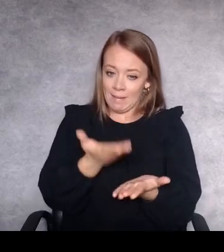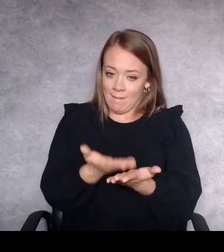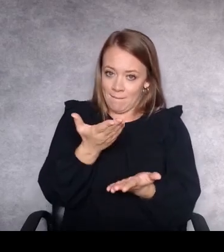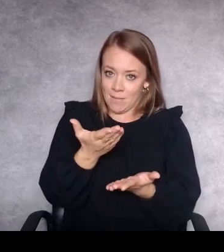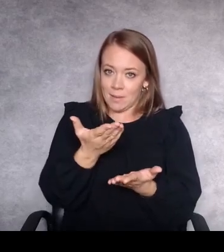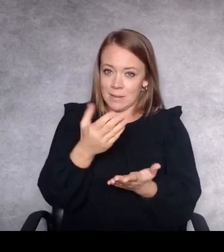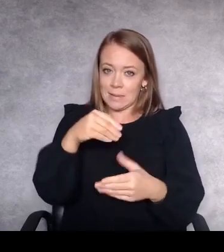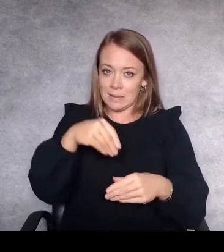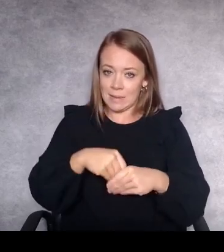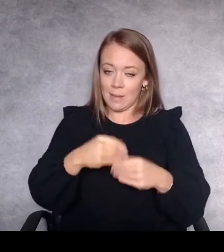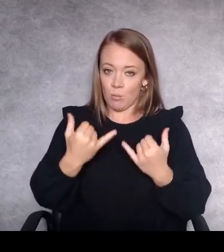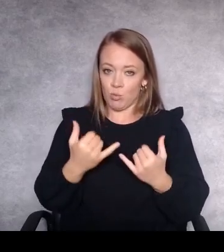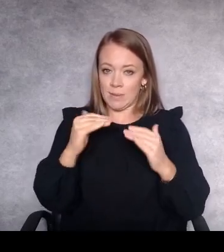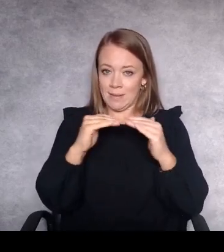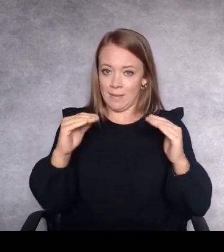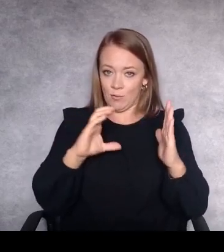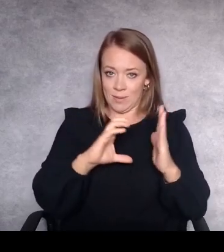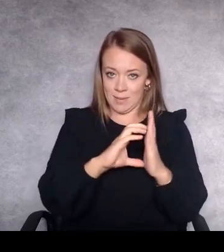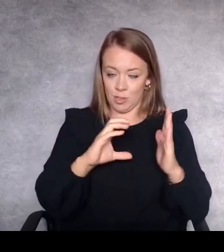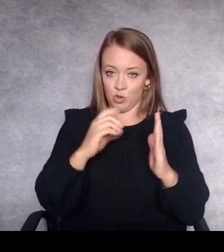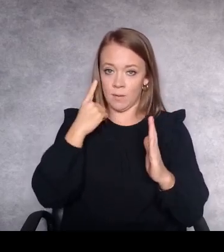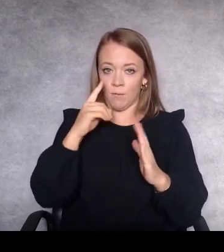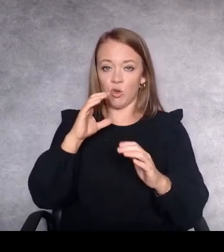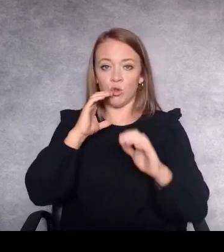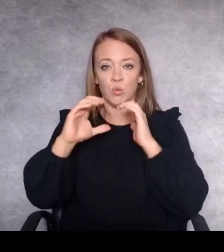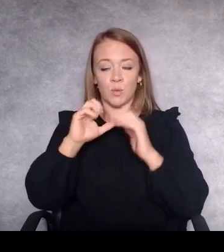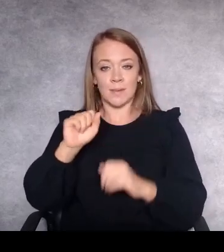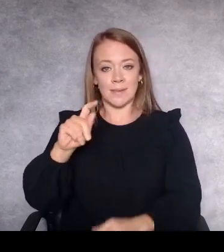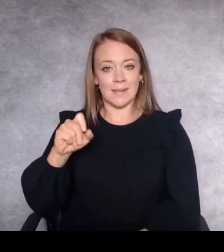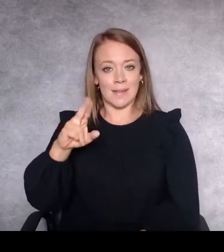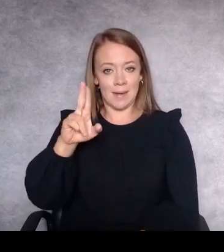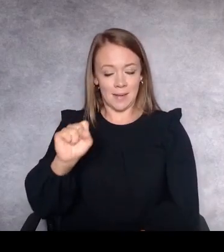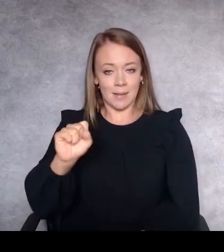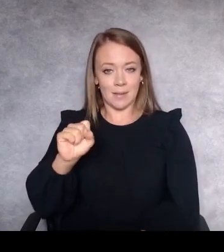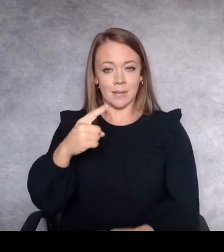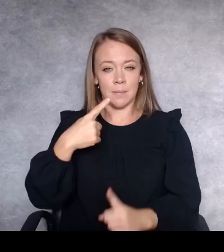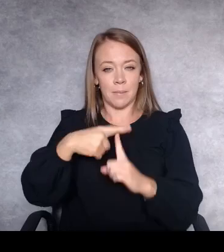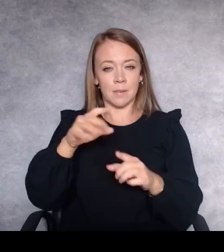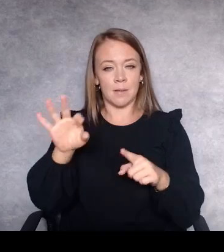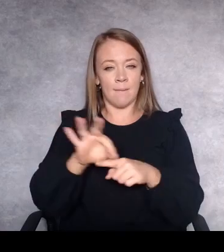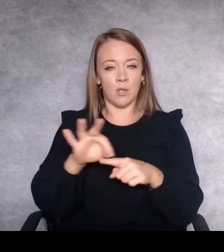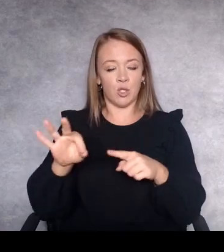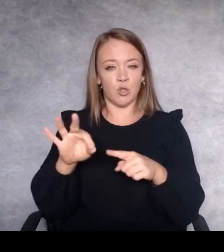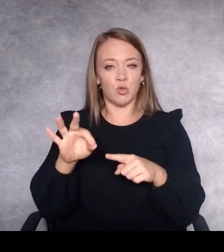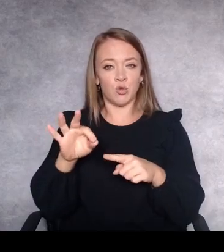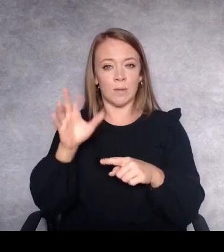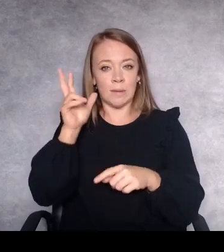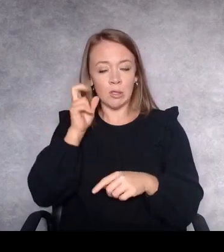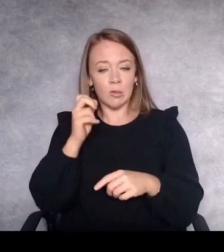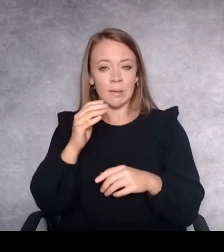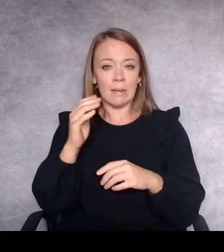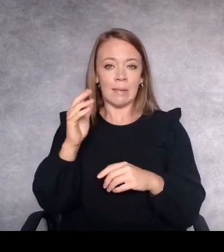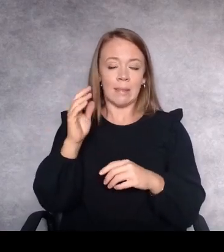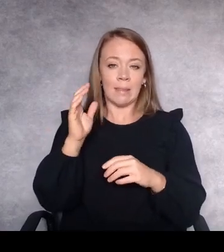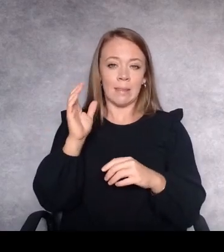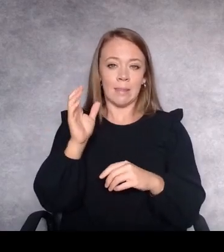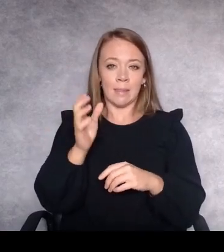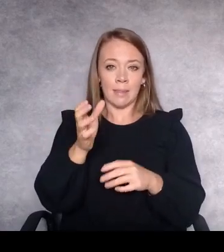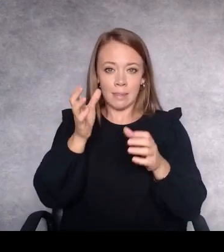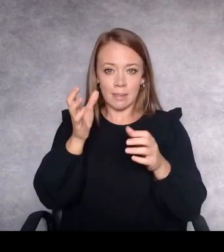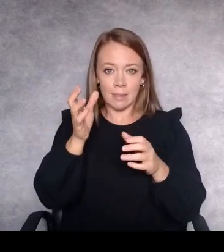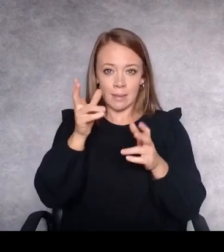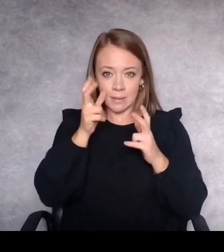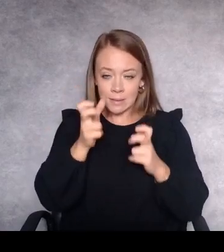evidence is provided in the present levels for communication status and functional hearing, listening, and